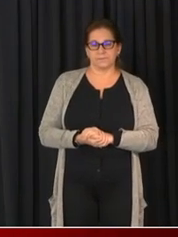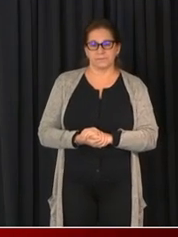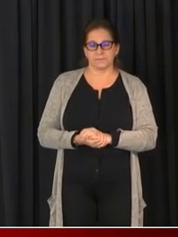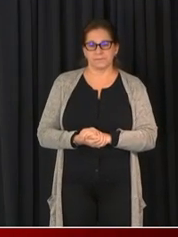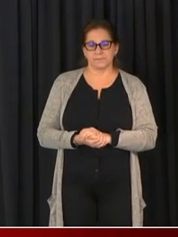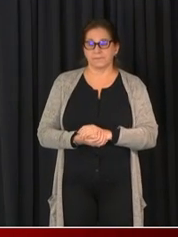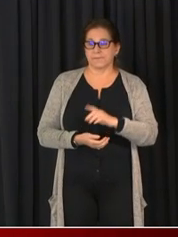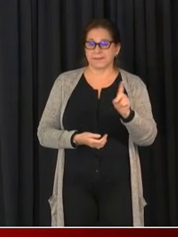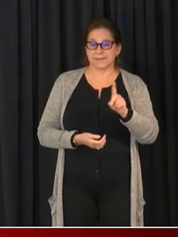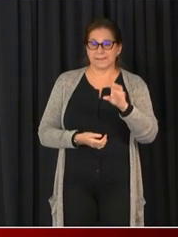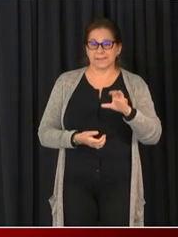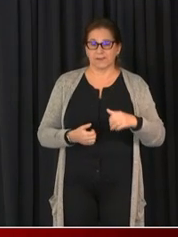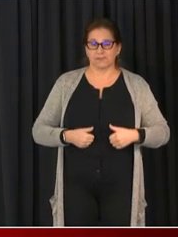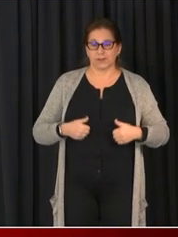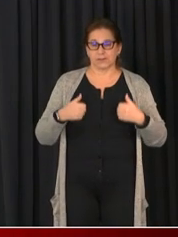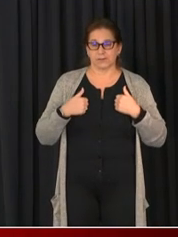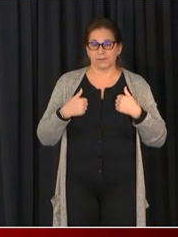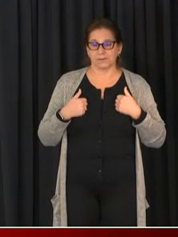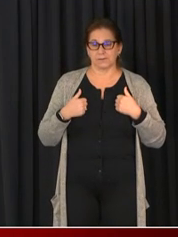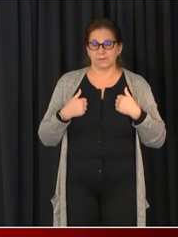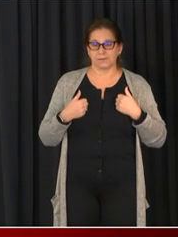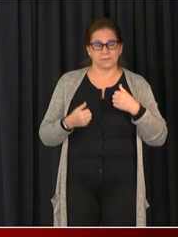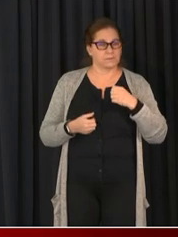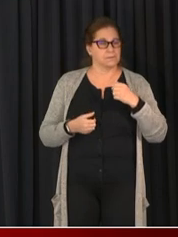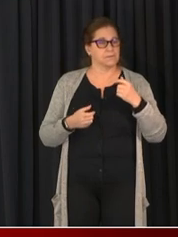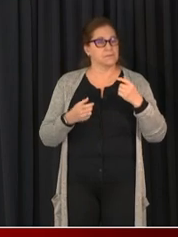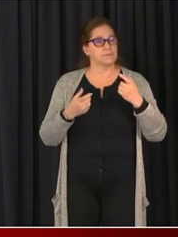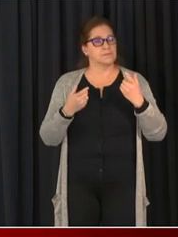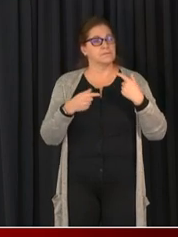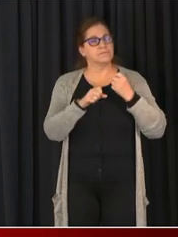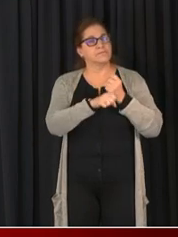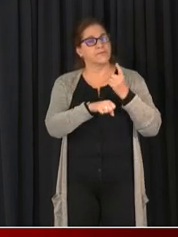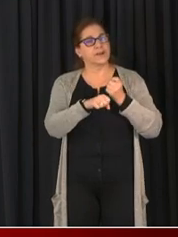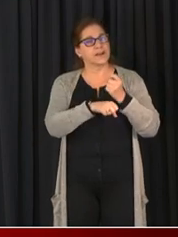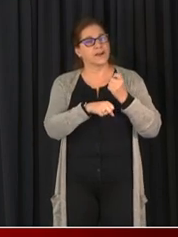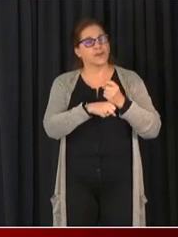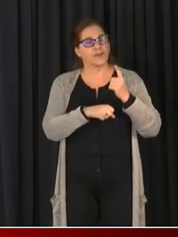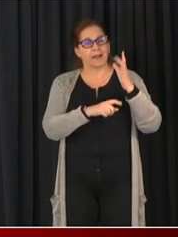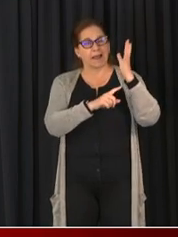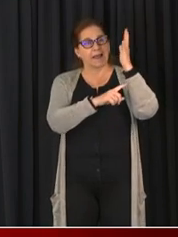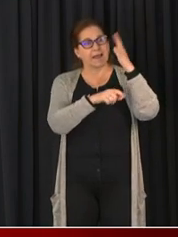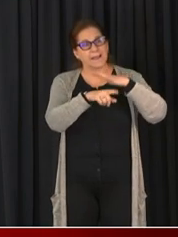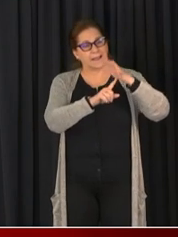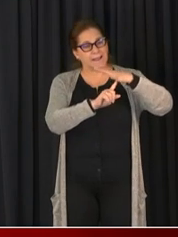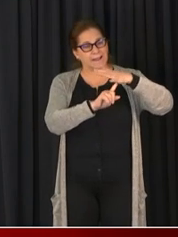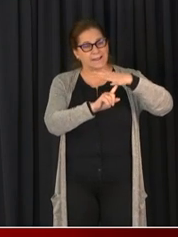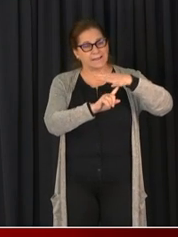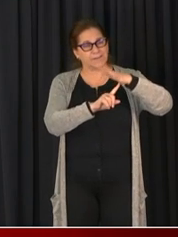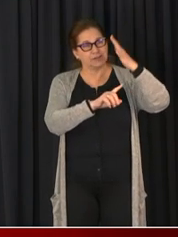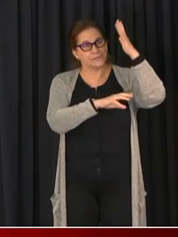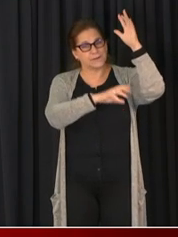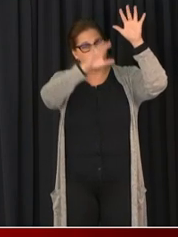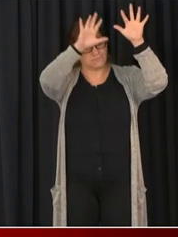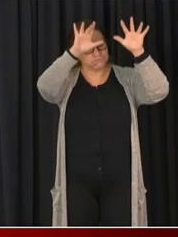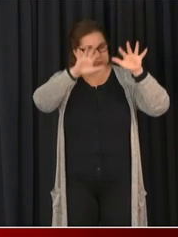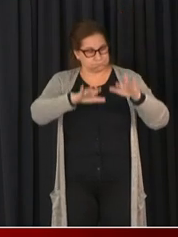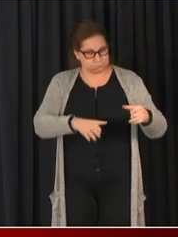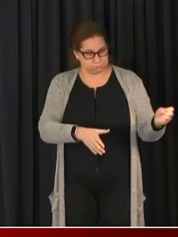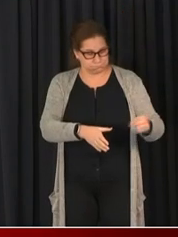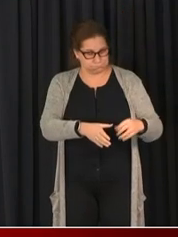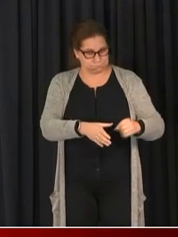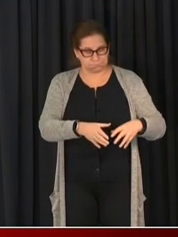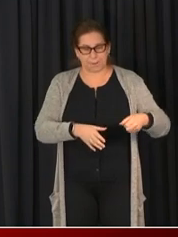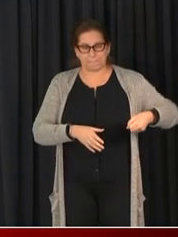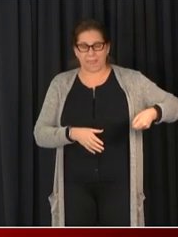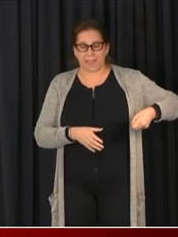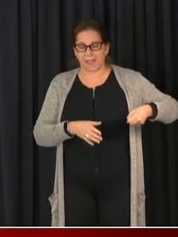their leaves, as DPW will continue to vacuum leaves. So in other words, what that means is